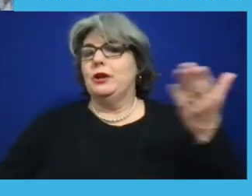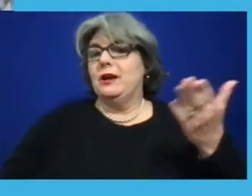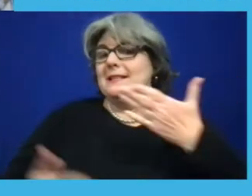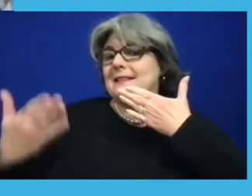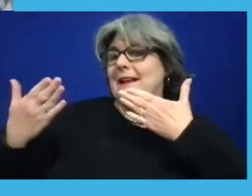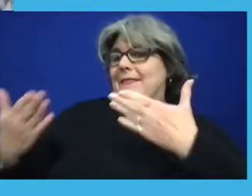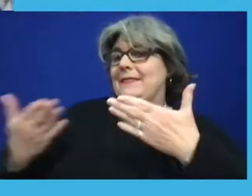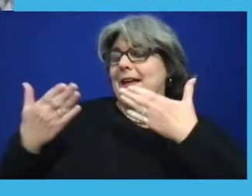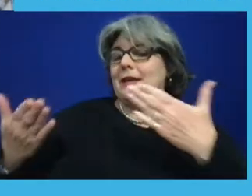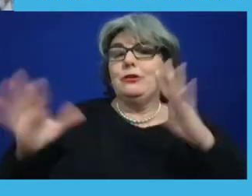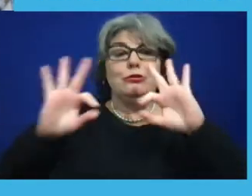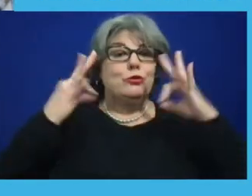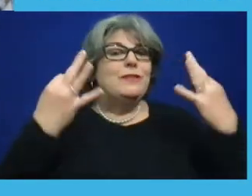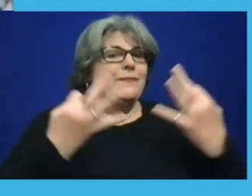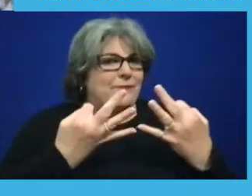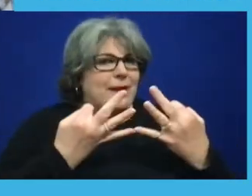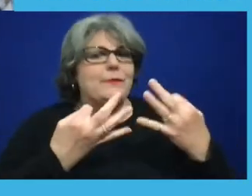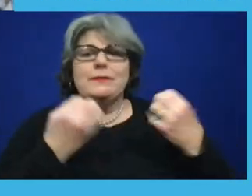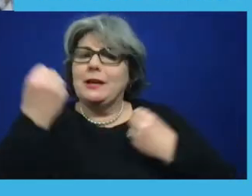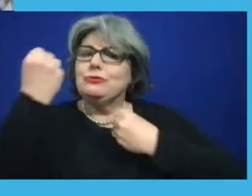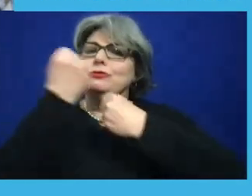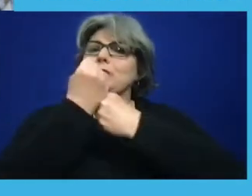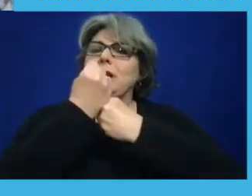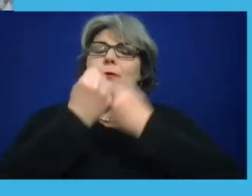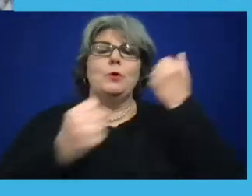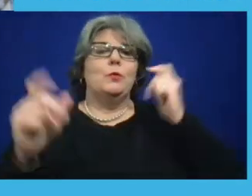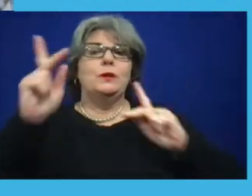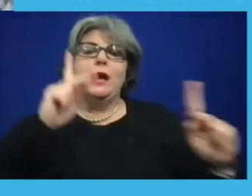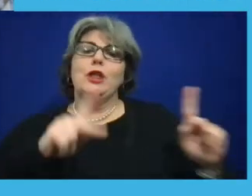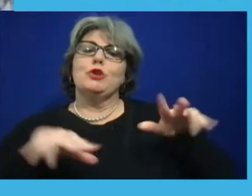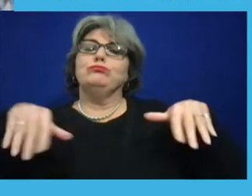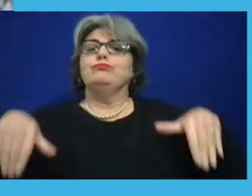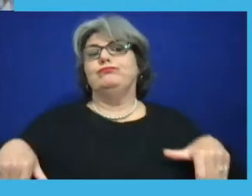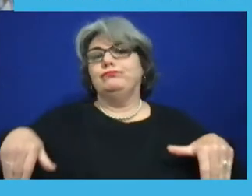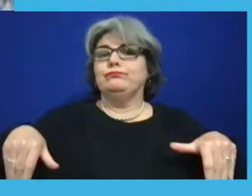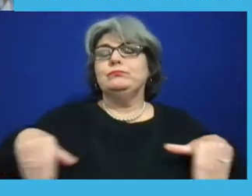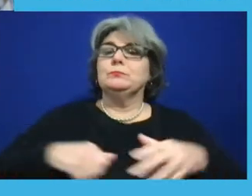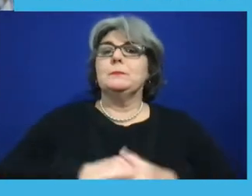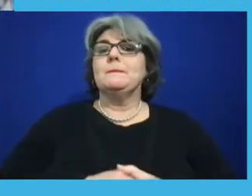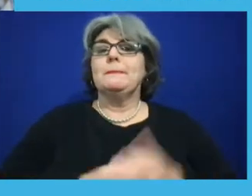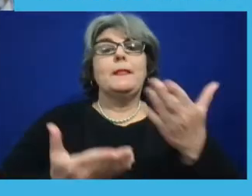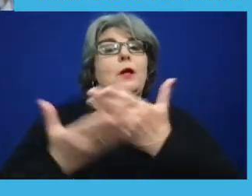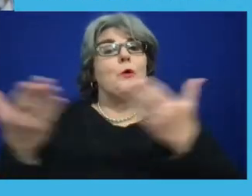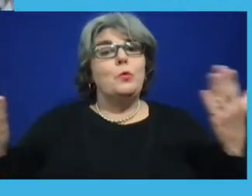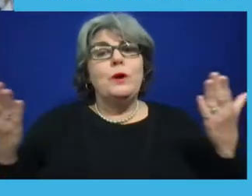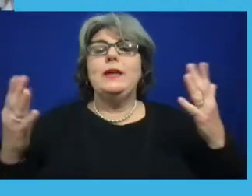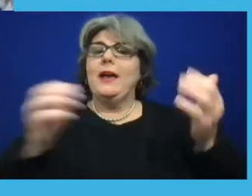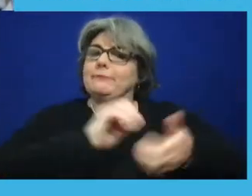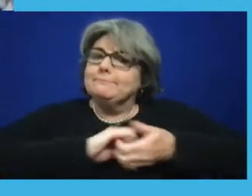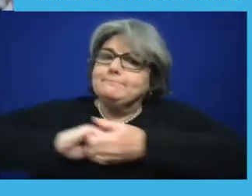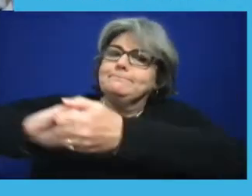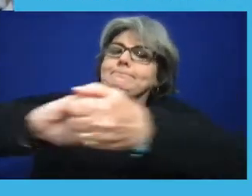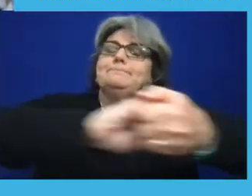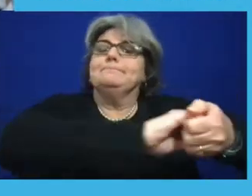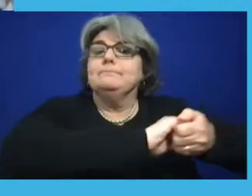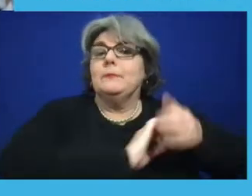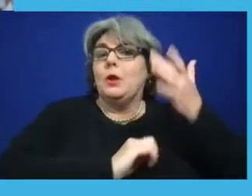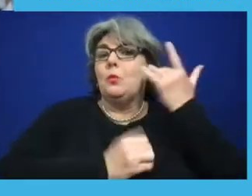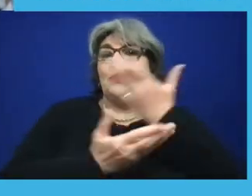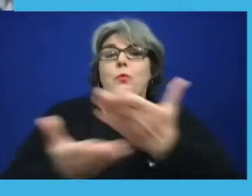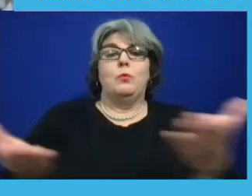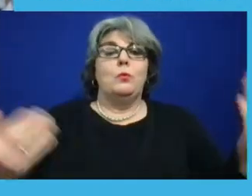that stood strong when others looked down on you. I want to say thank you to the families that stood up when others were sitting